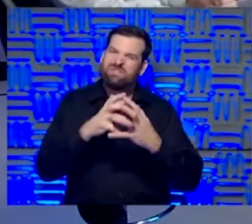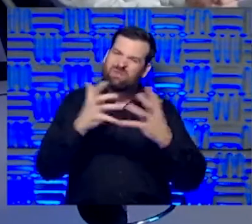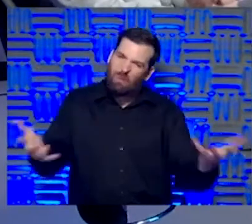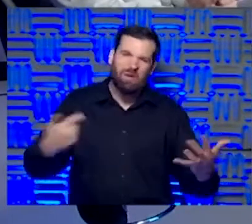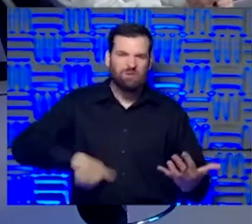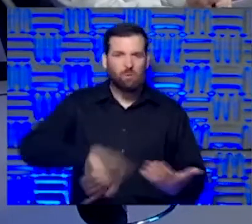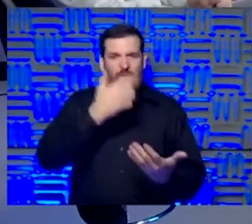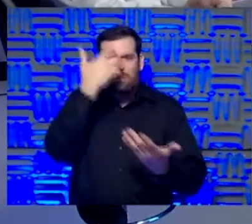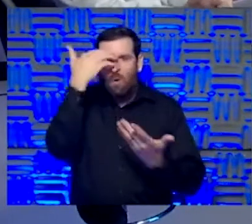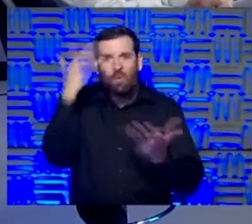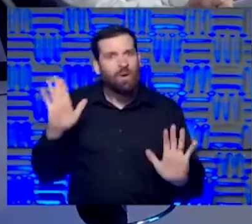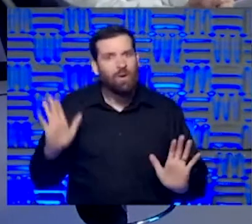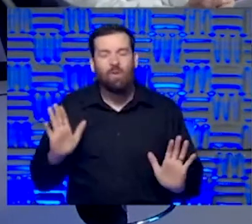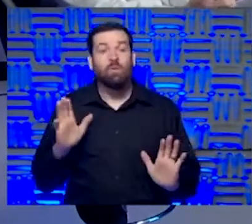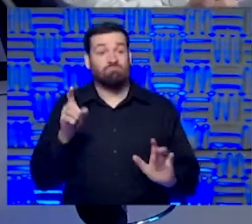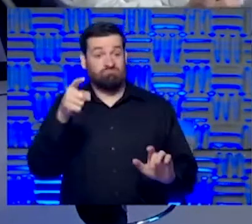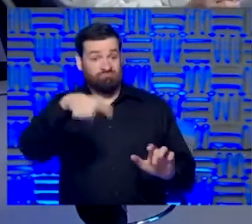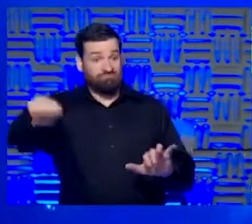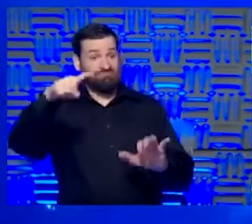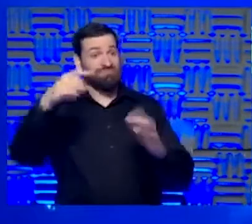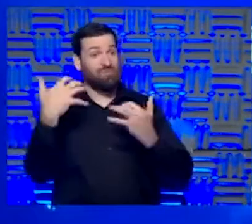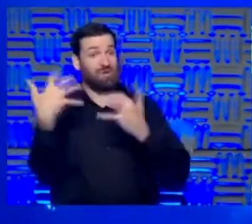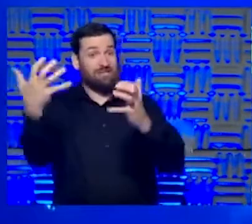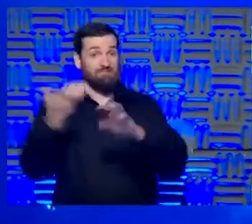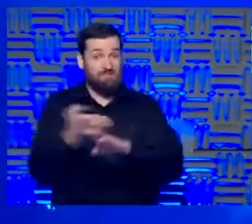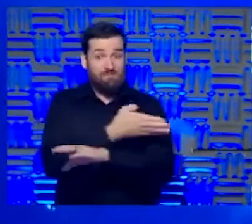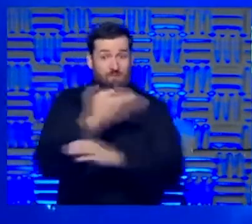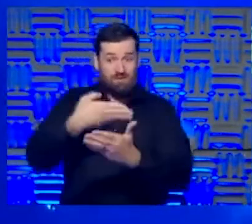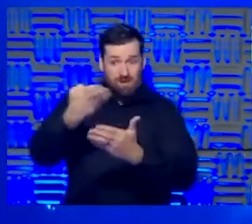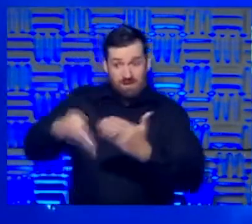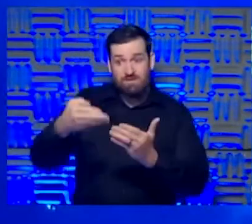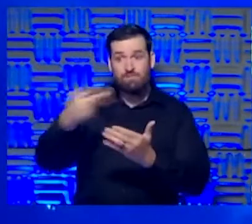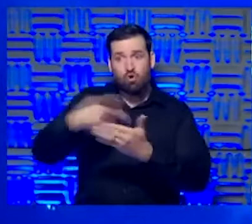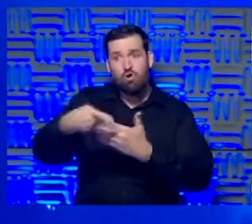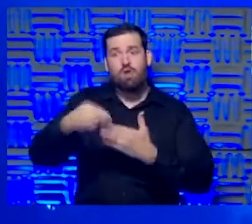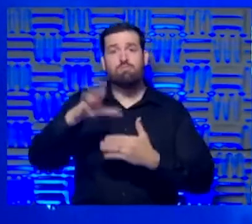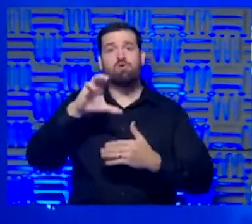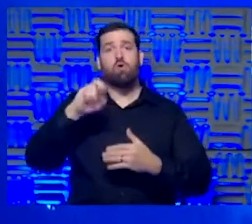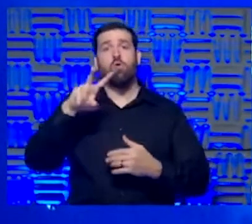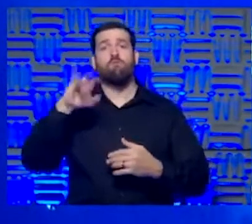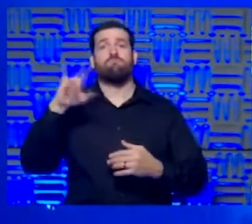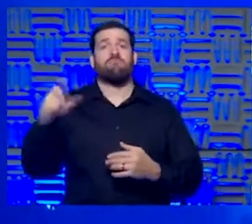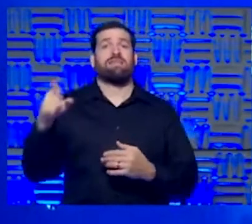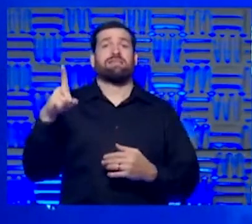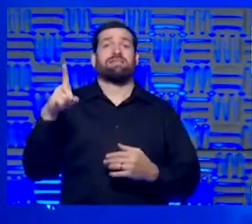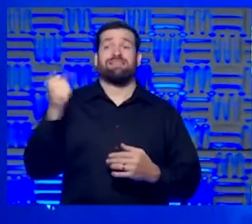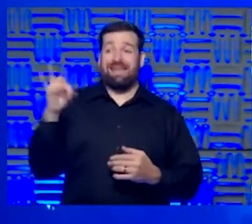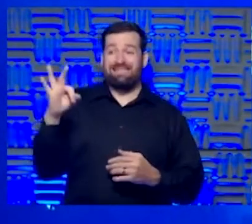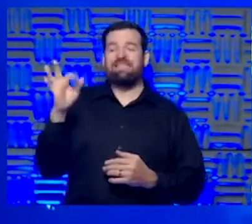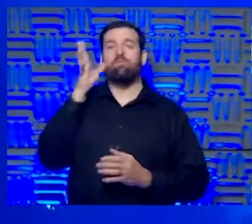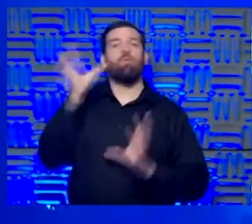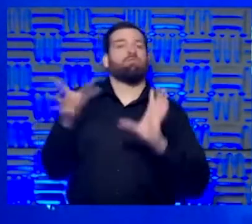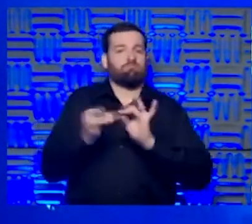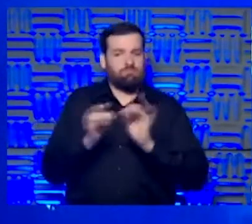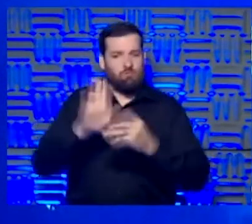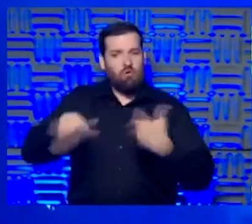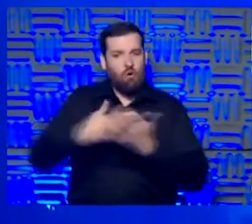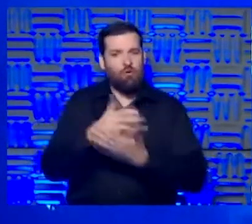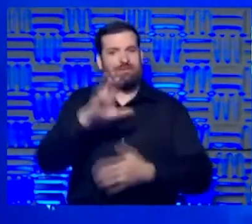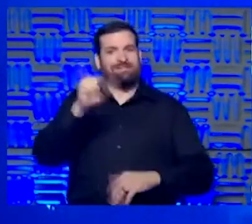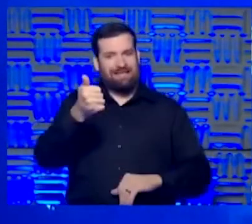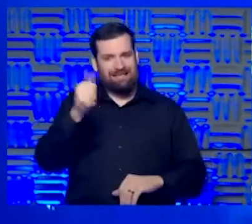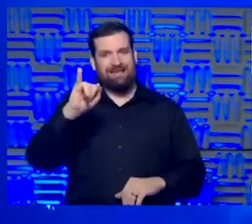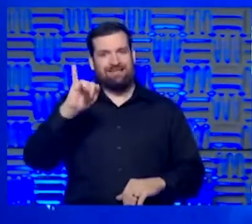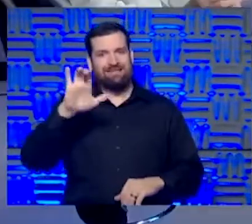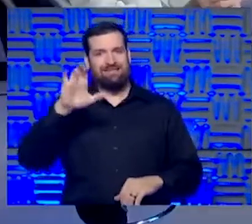know. And don't worry, to the listening audience, somewhere before the end of this program on COVID-19, we will get to all 10 of my IC rules. So there's